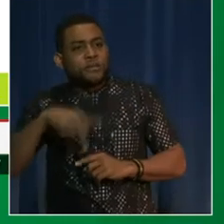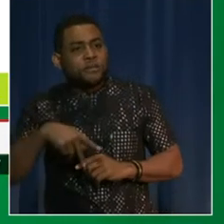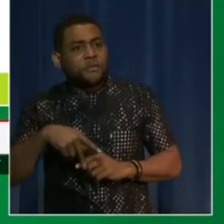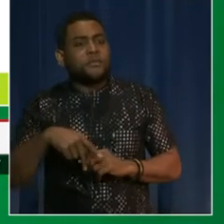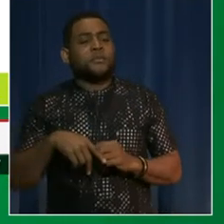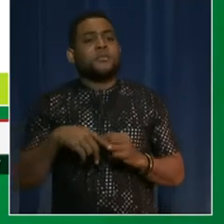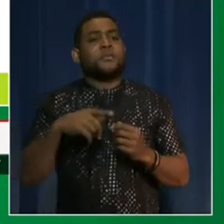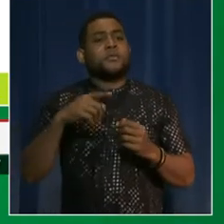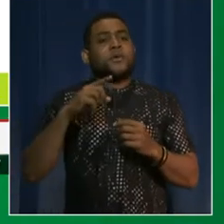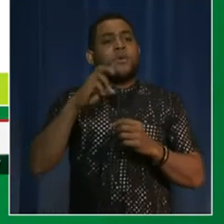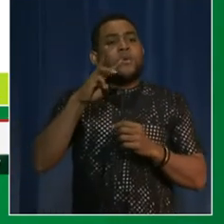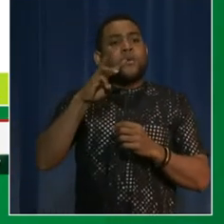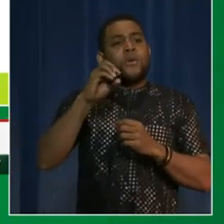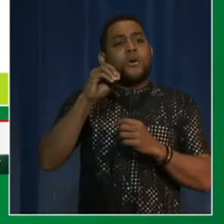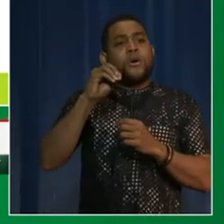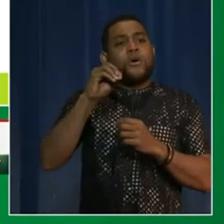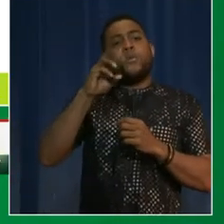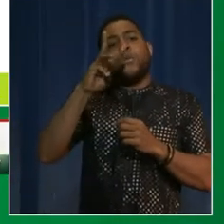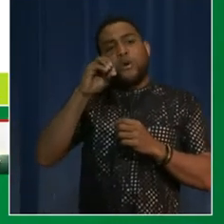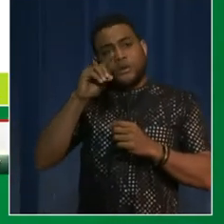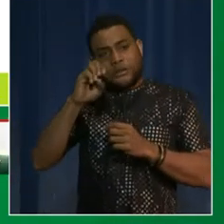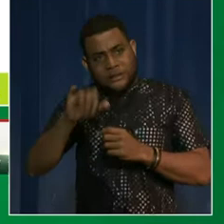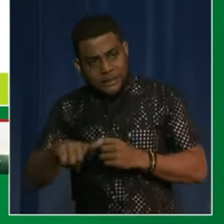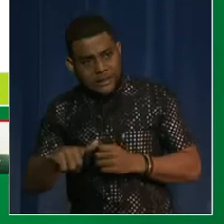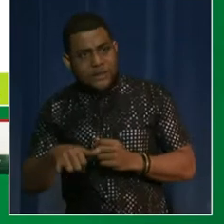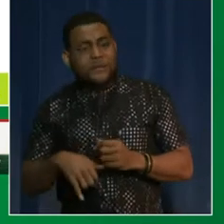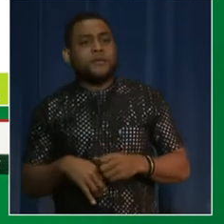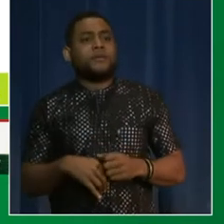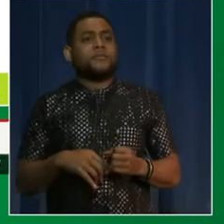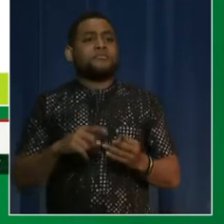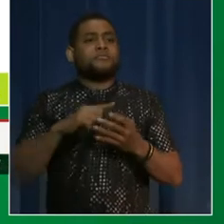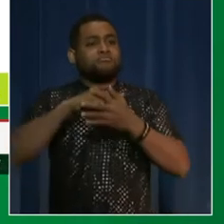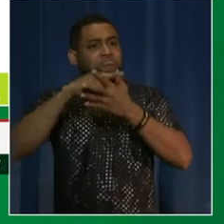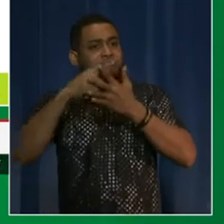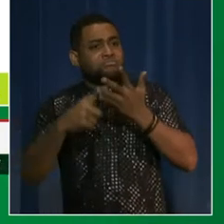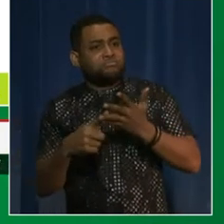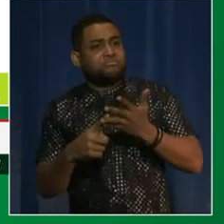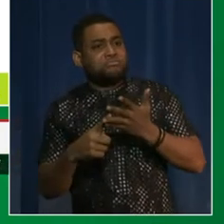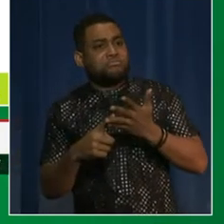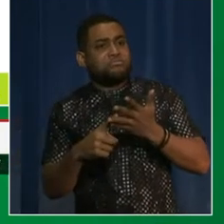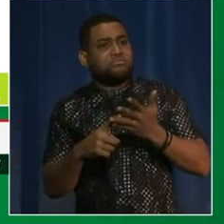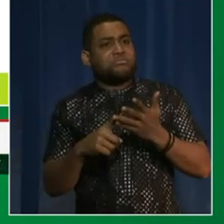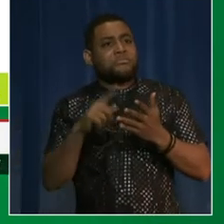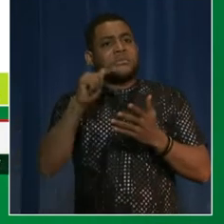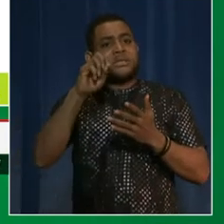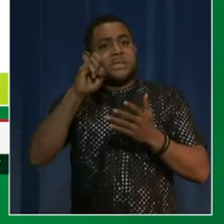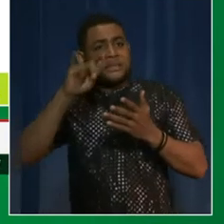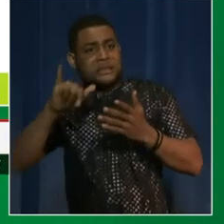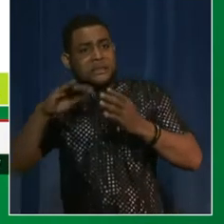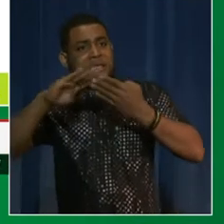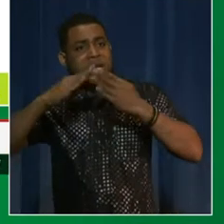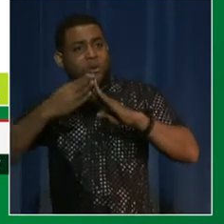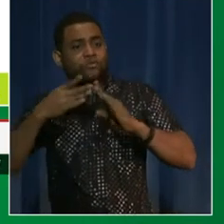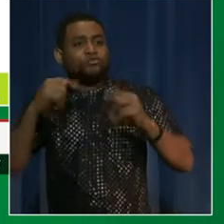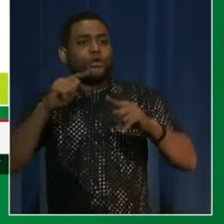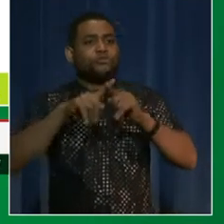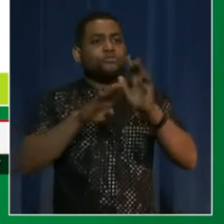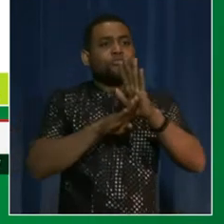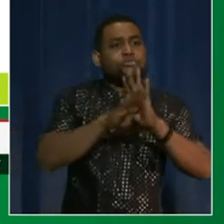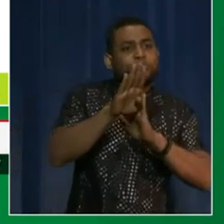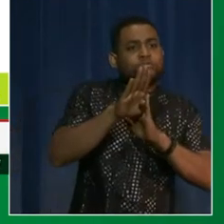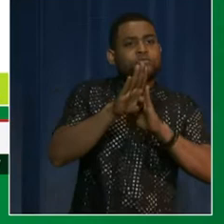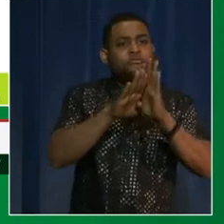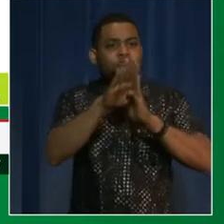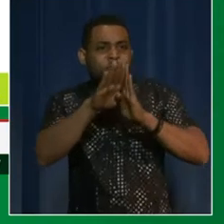Park to really look at the sets of and identify sets of urban design and zoning tools which are going to help